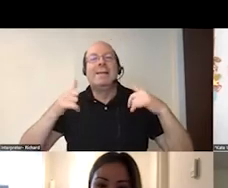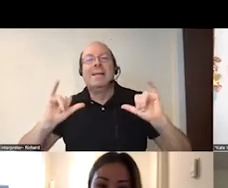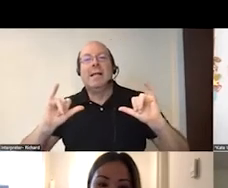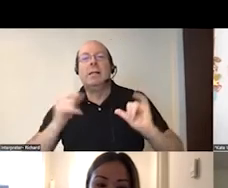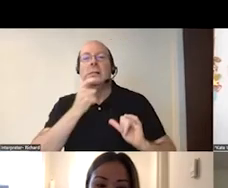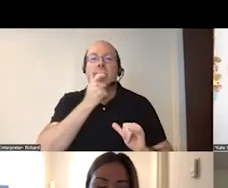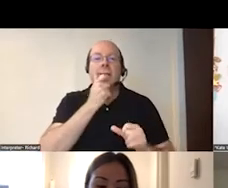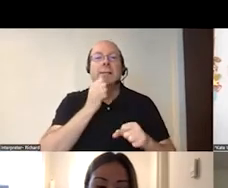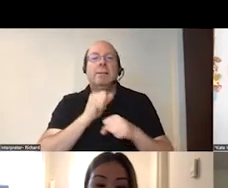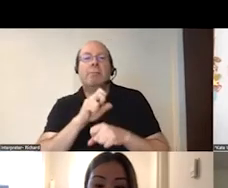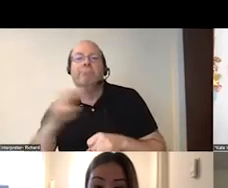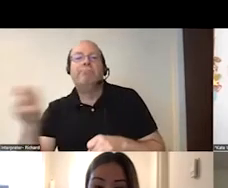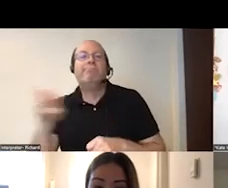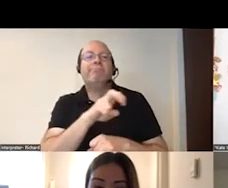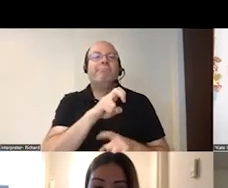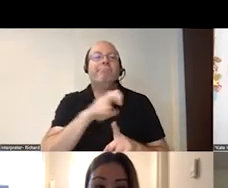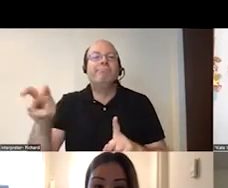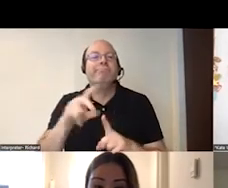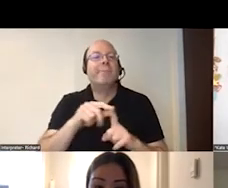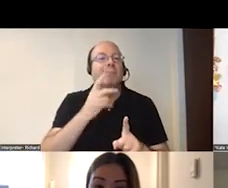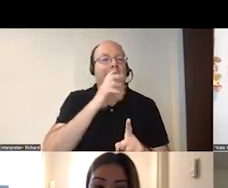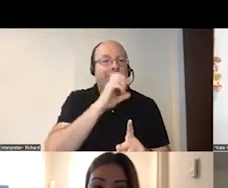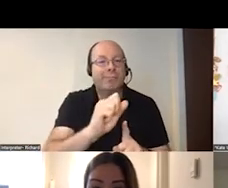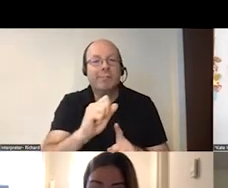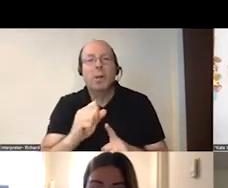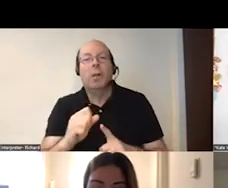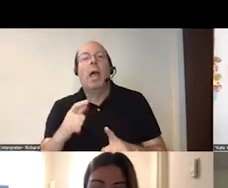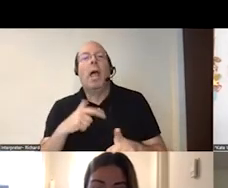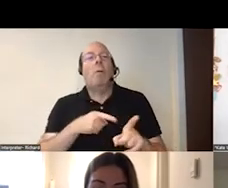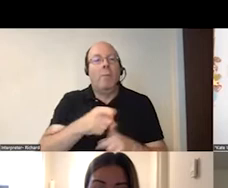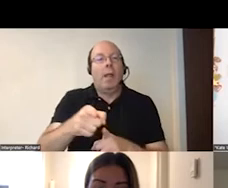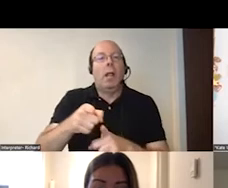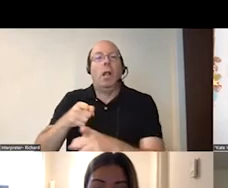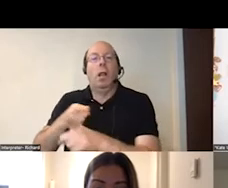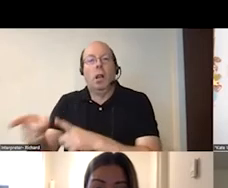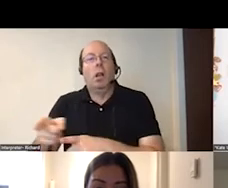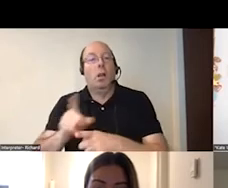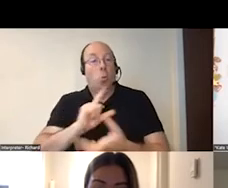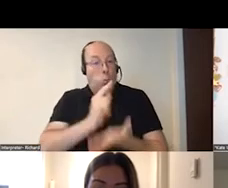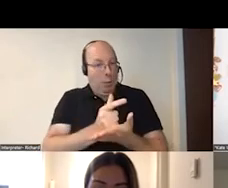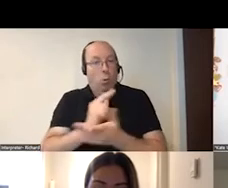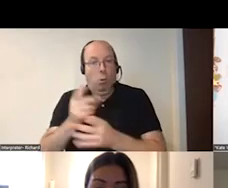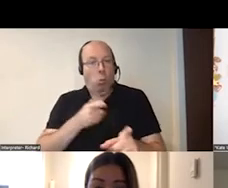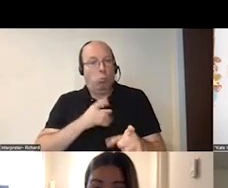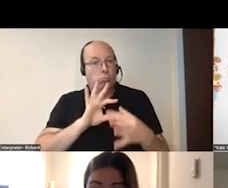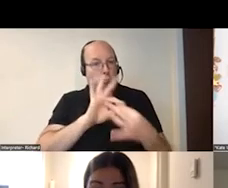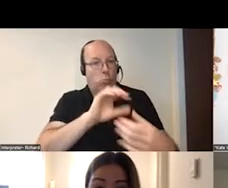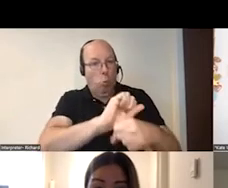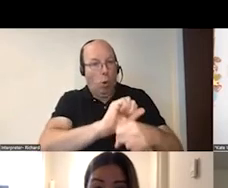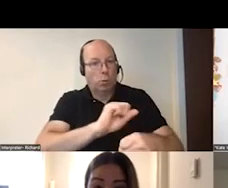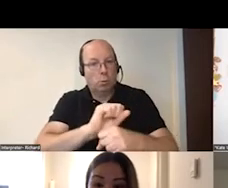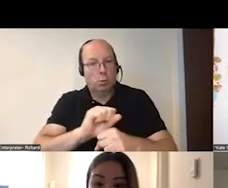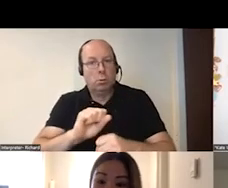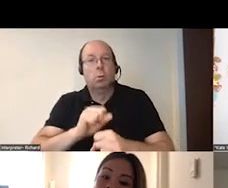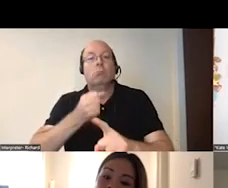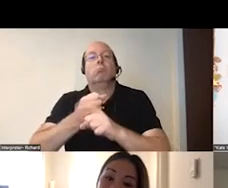between different passions. And so we both worked in our respective fields after graduating. And when the pandemic hit,